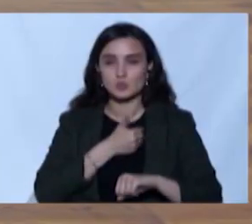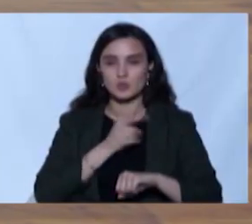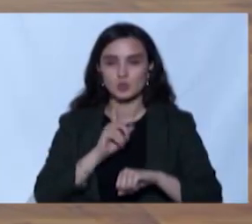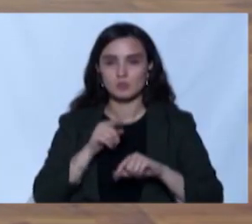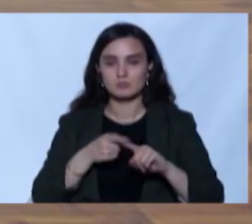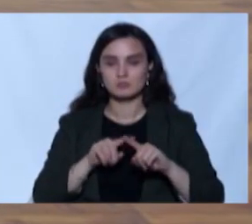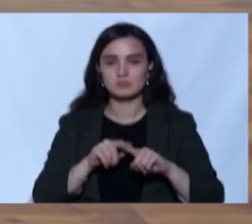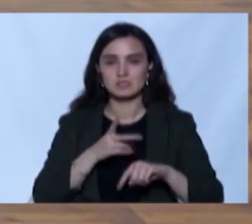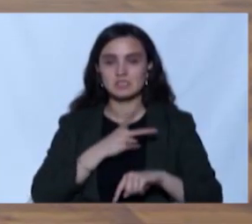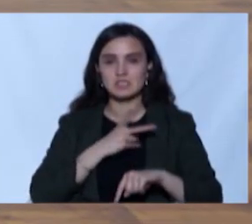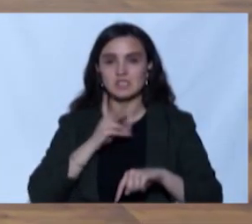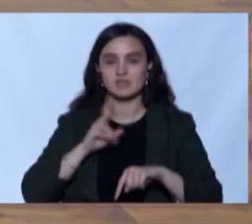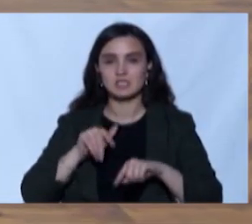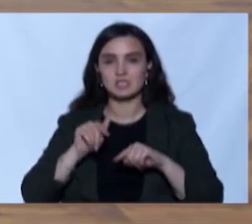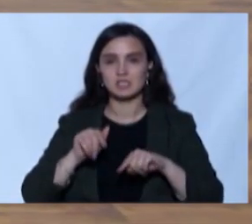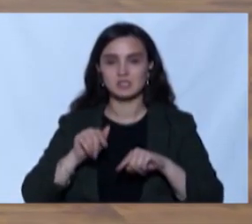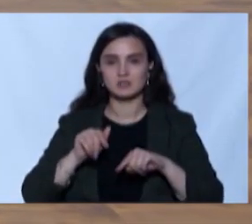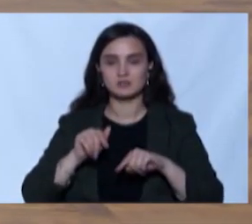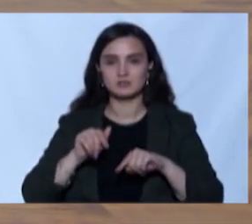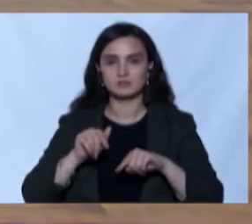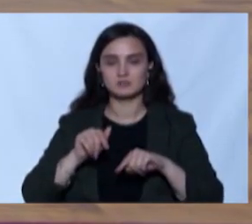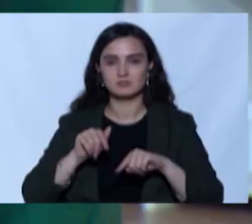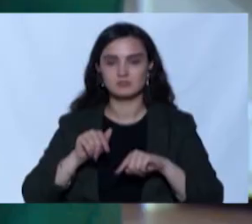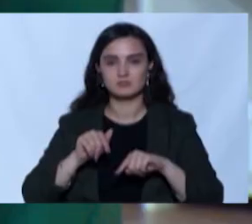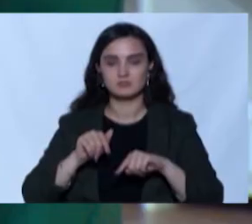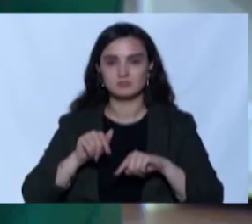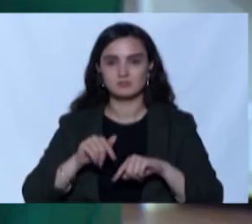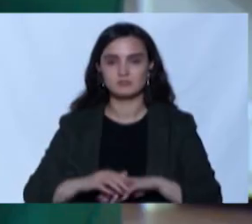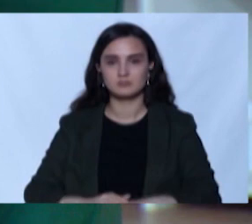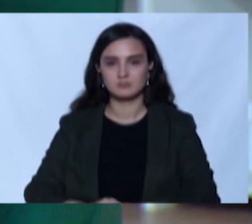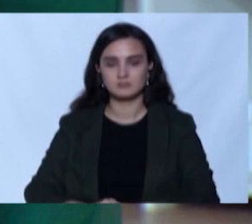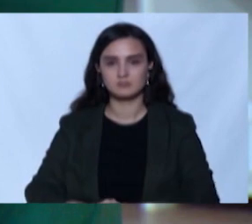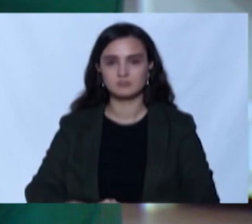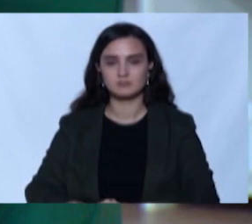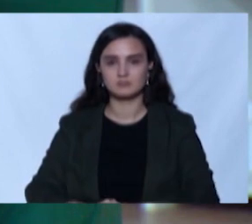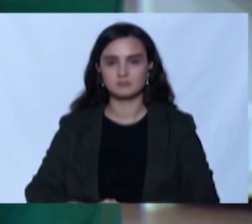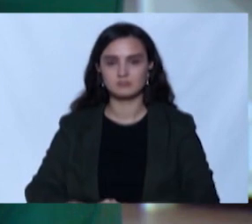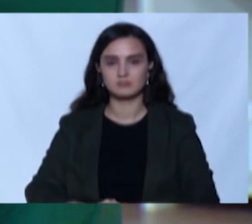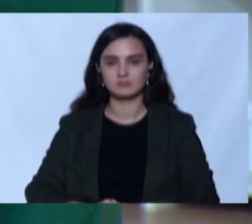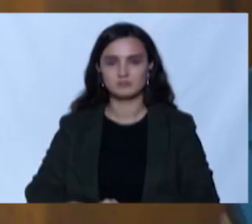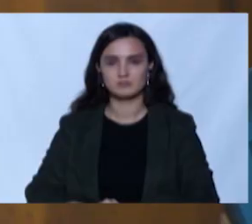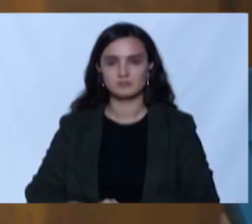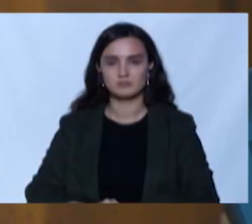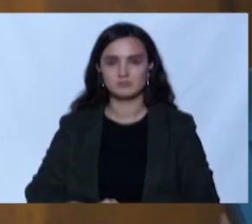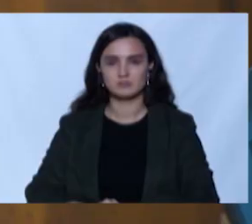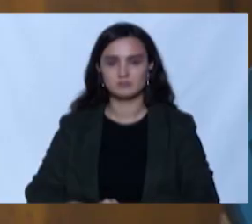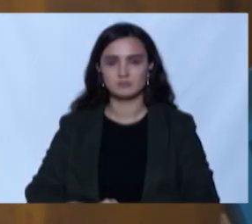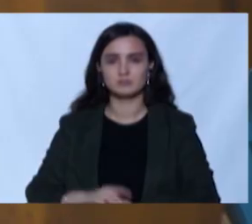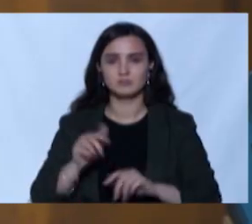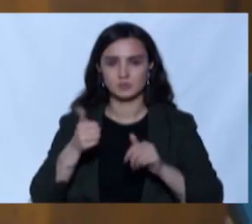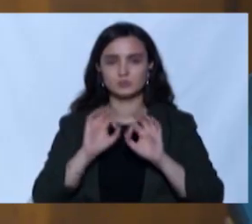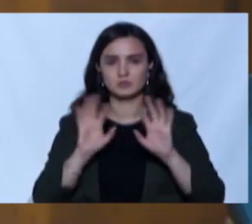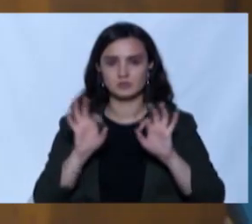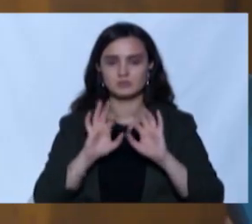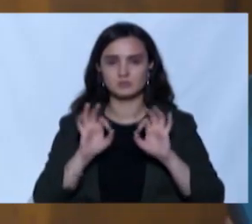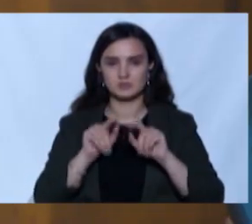dead back to the living is spurred on by that. That could explain